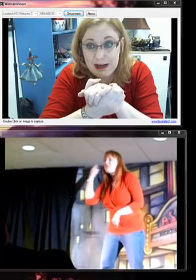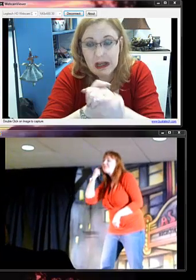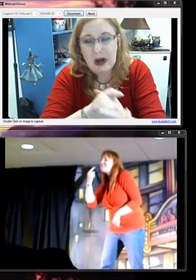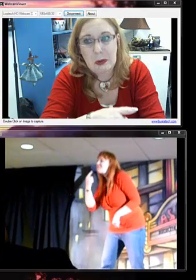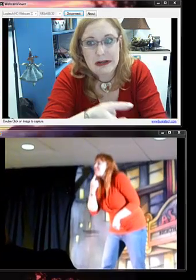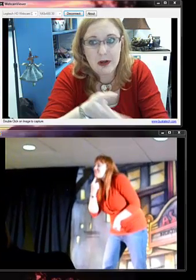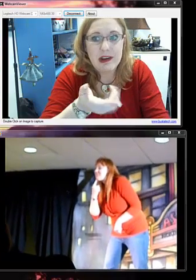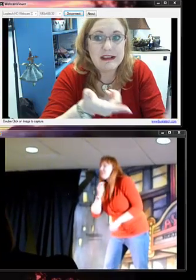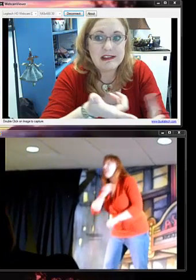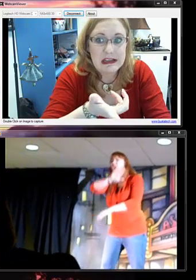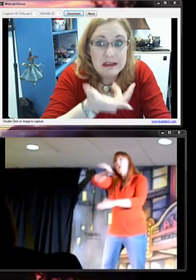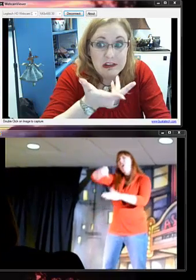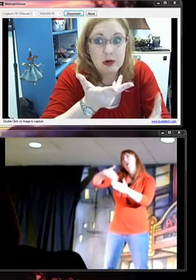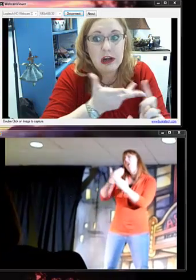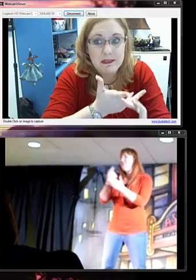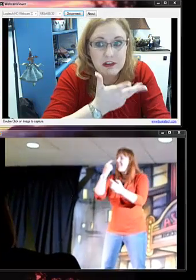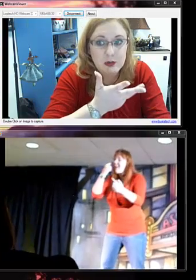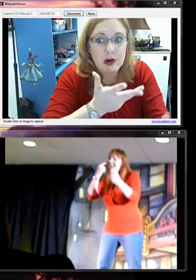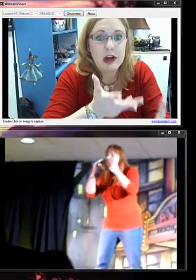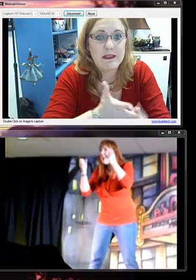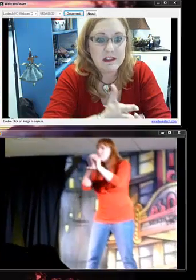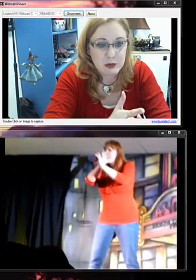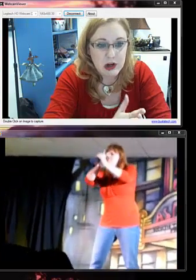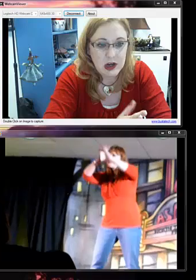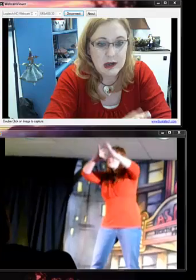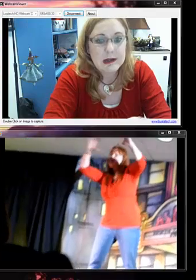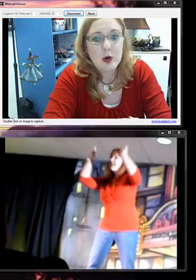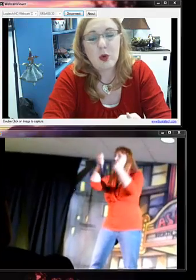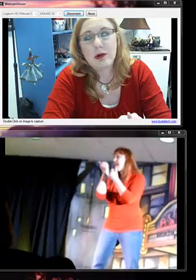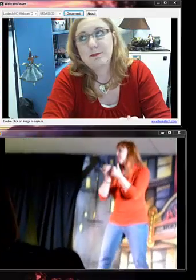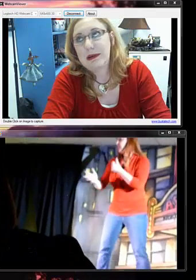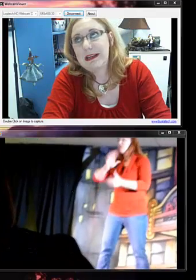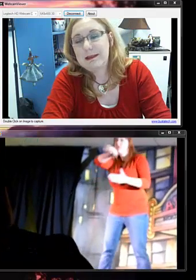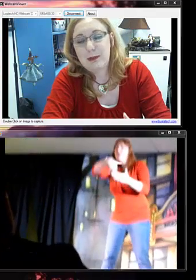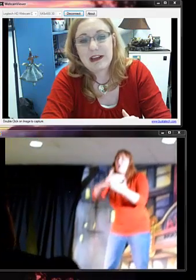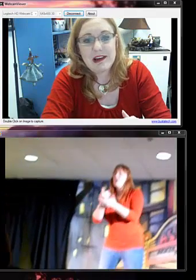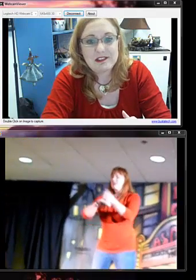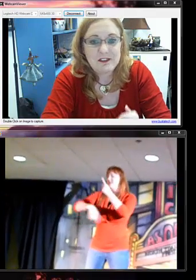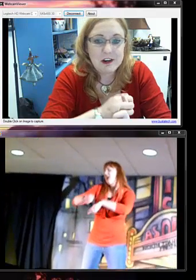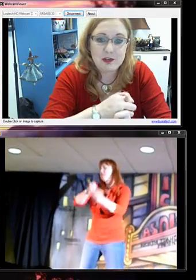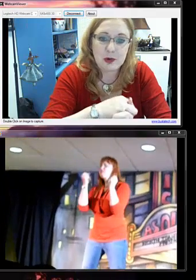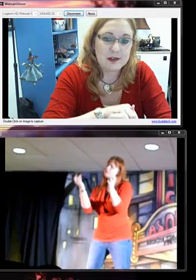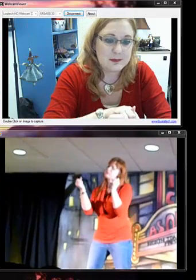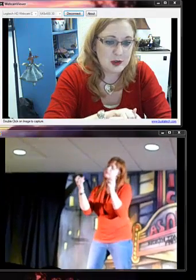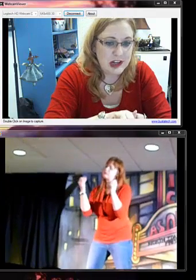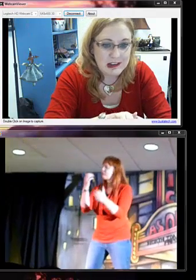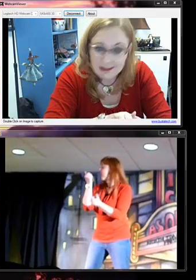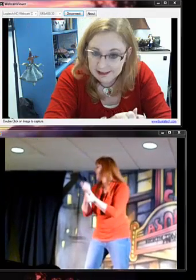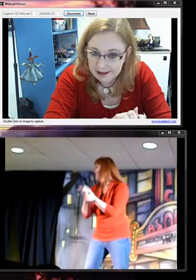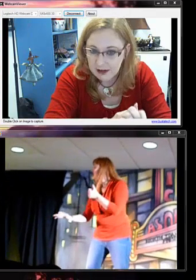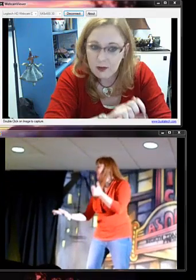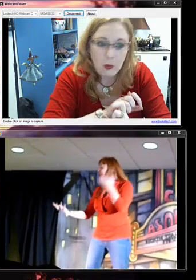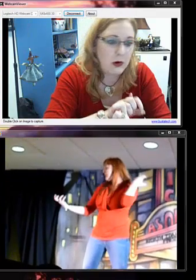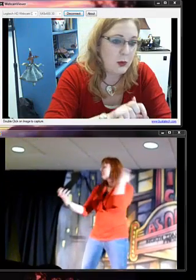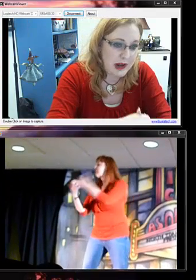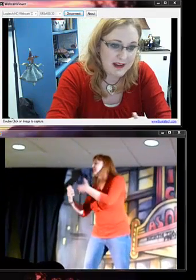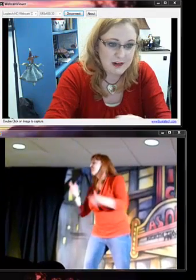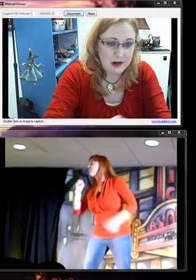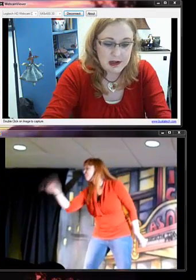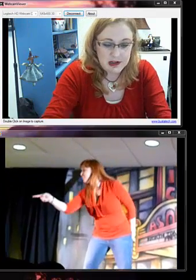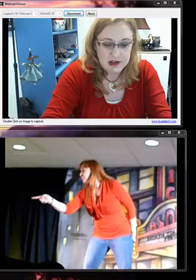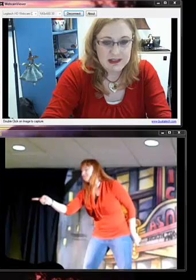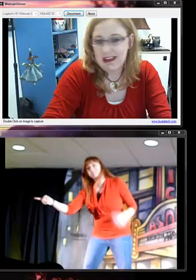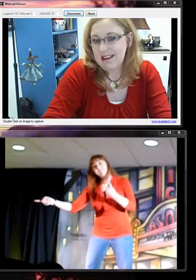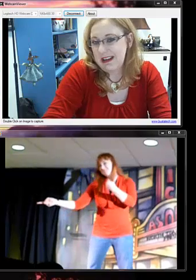accurate, meaning, oh, I know that I signed this wrong and this wrong and this wrong, or my classifiers were not clear or